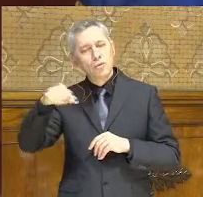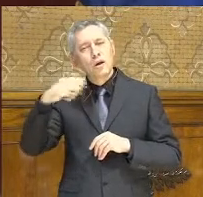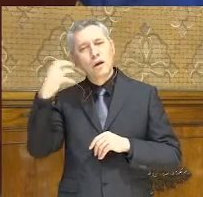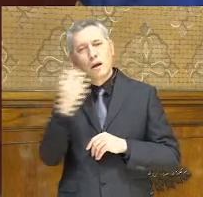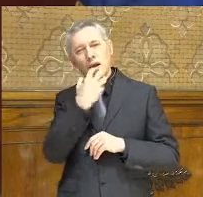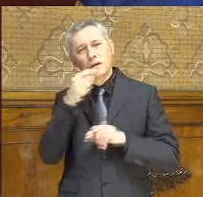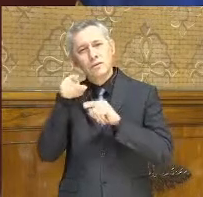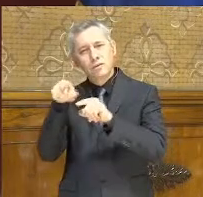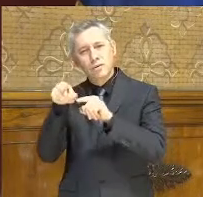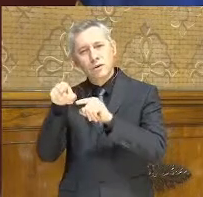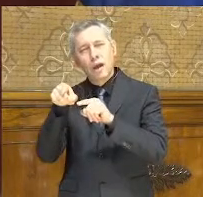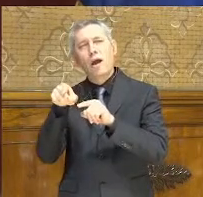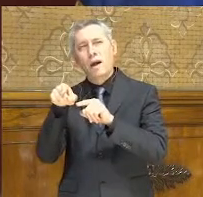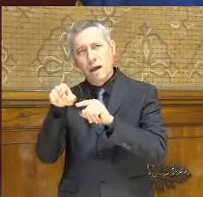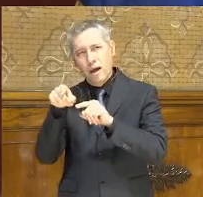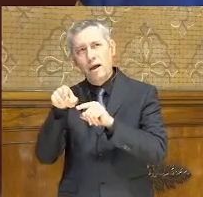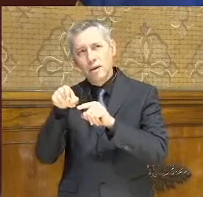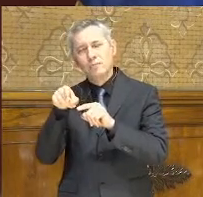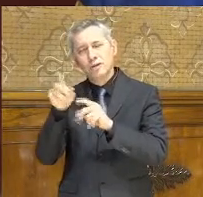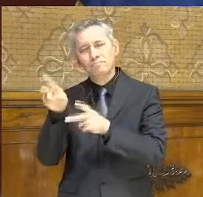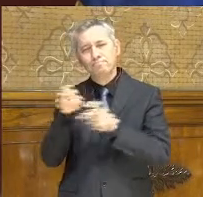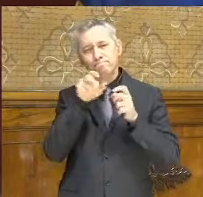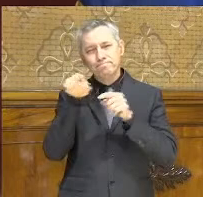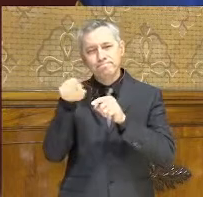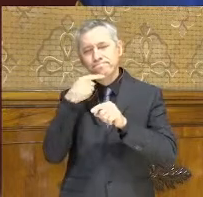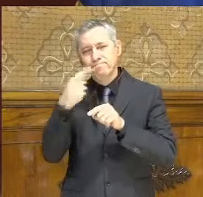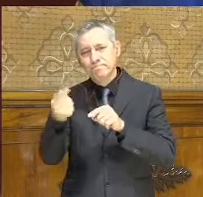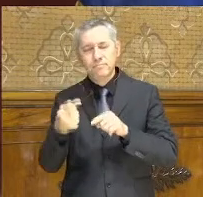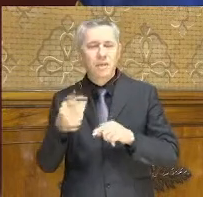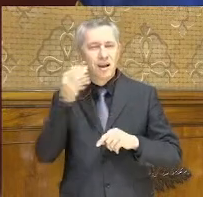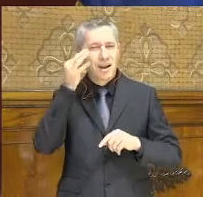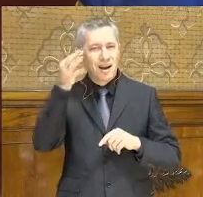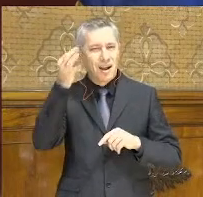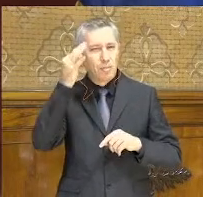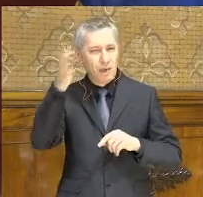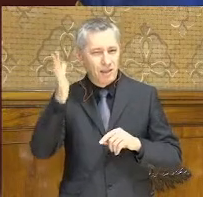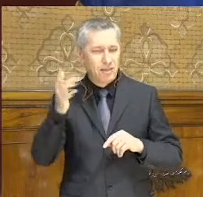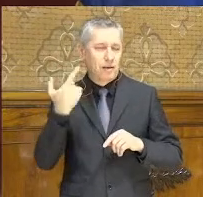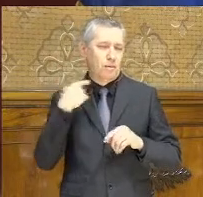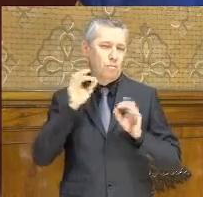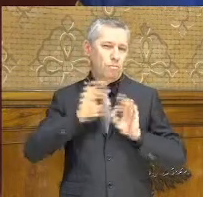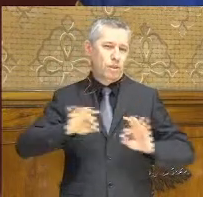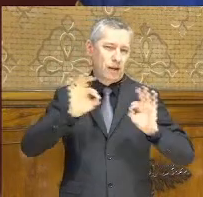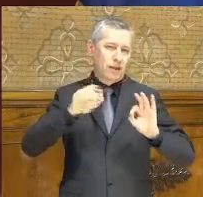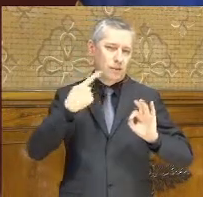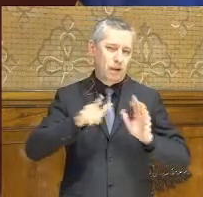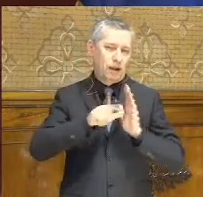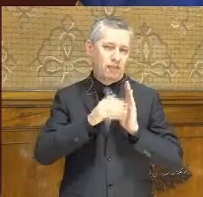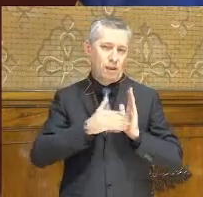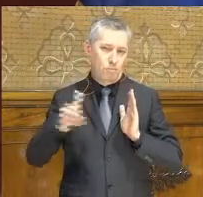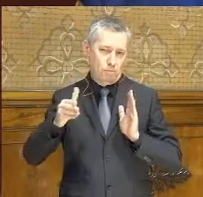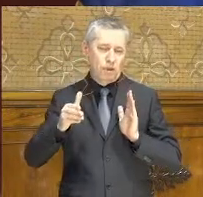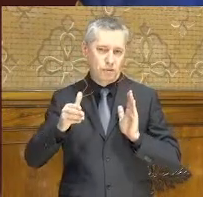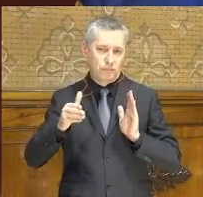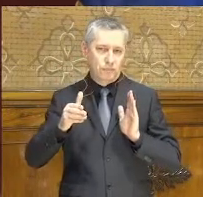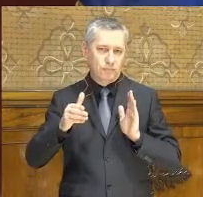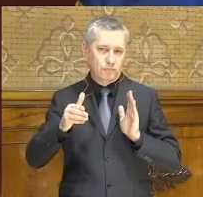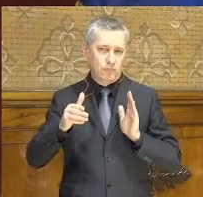phrase. We are rarely prepared for our own times. When Dylan sings of the